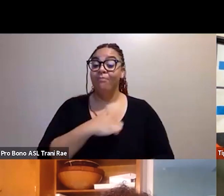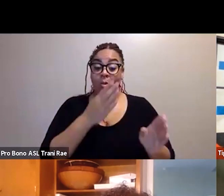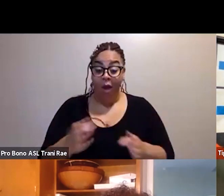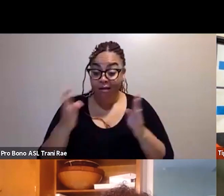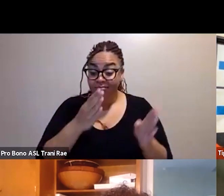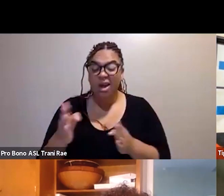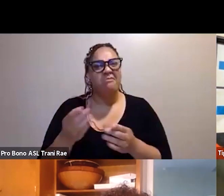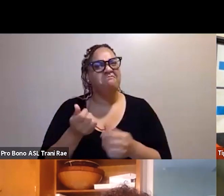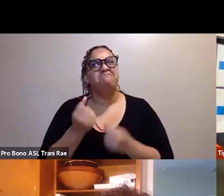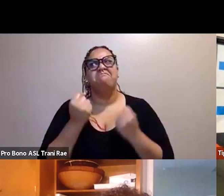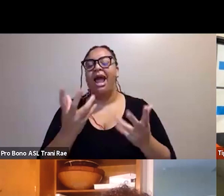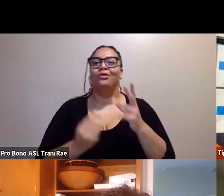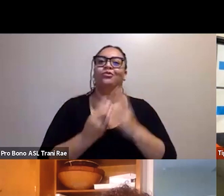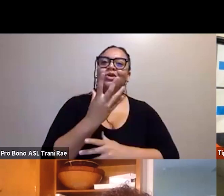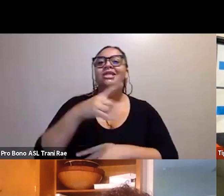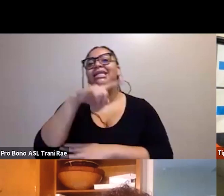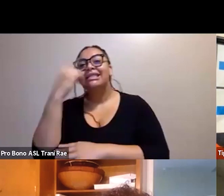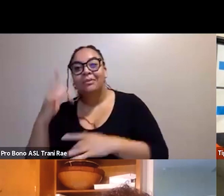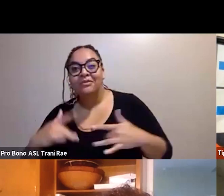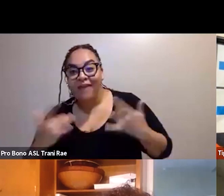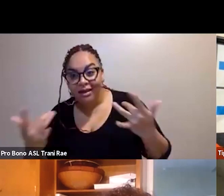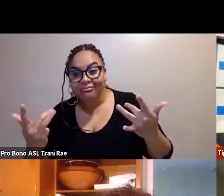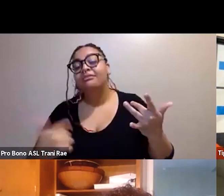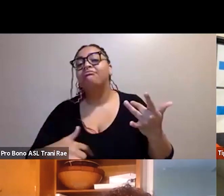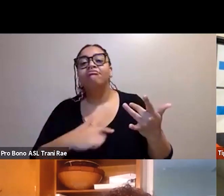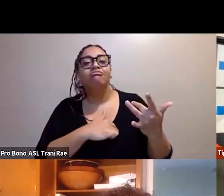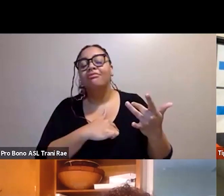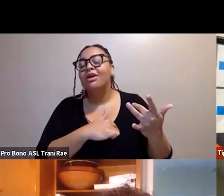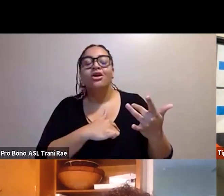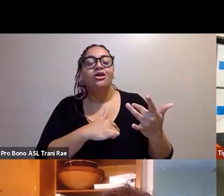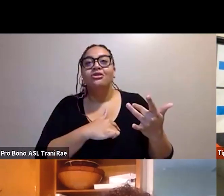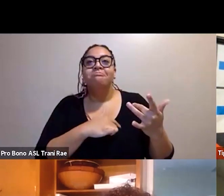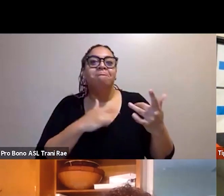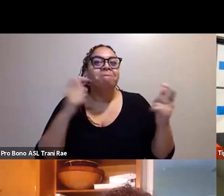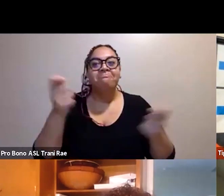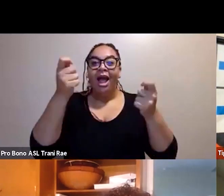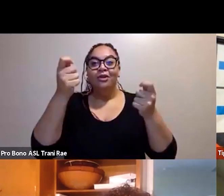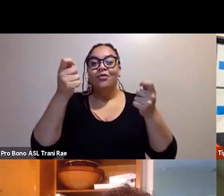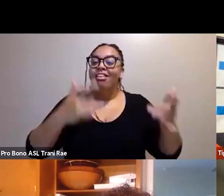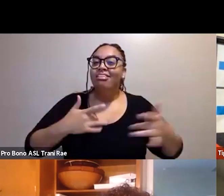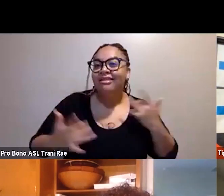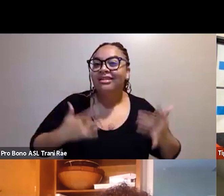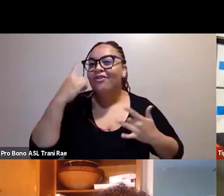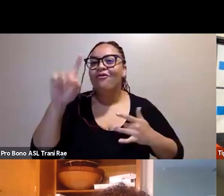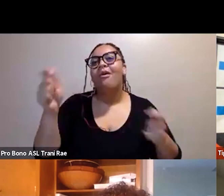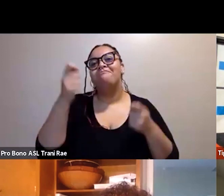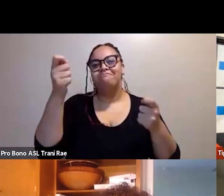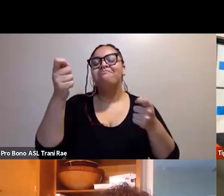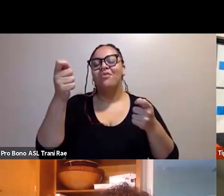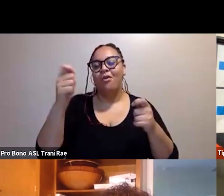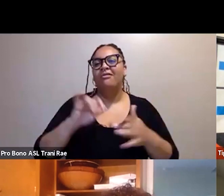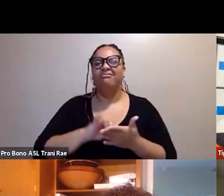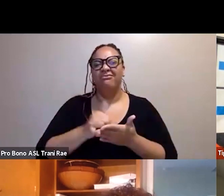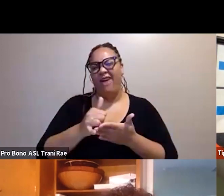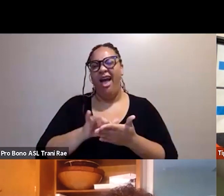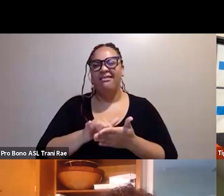early summer events in anticipation of our annual Fat Liberation Month celebration in August. And I